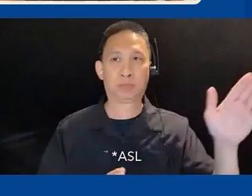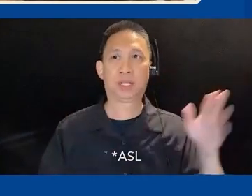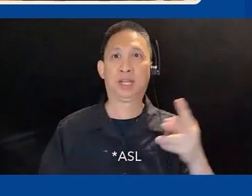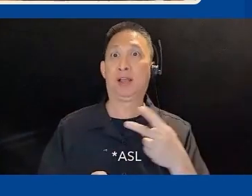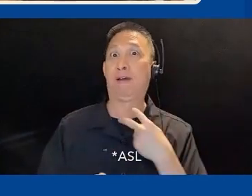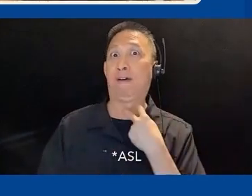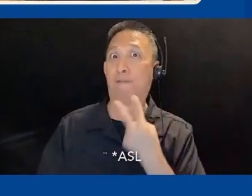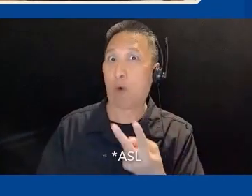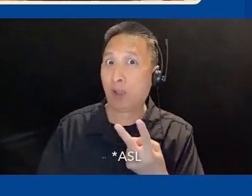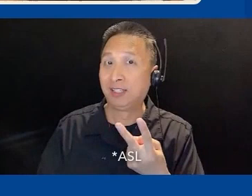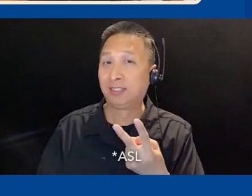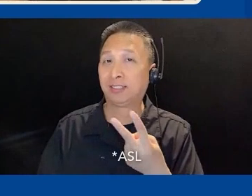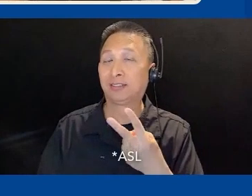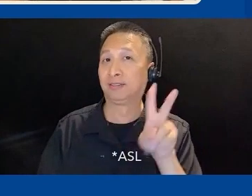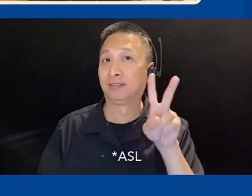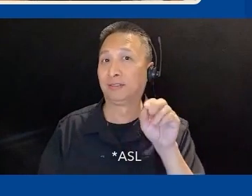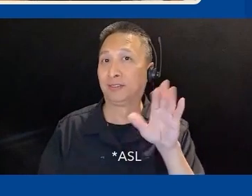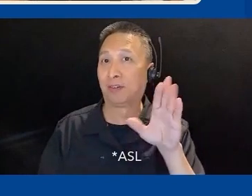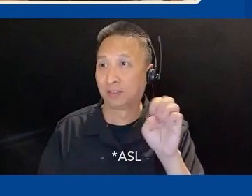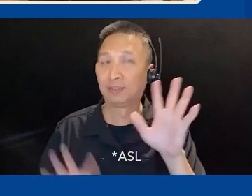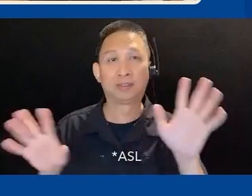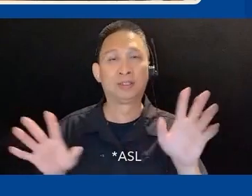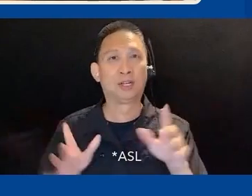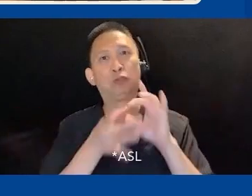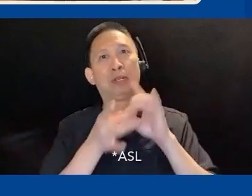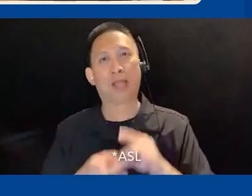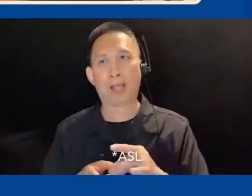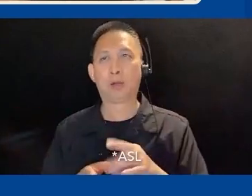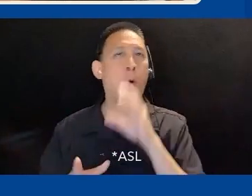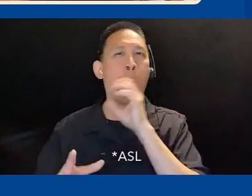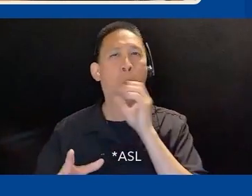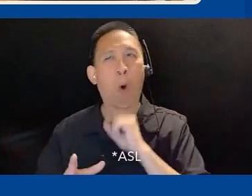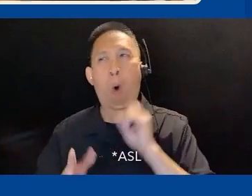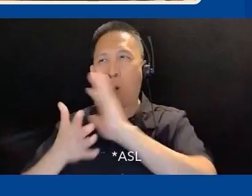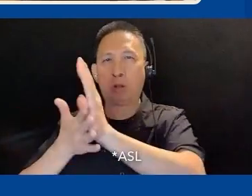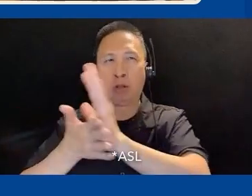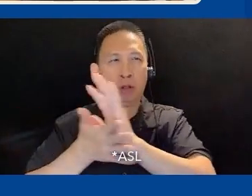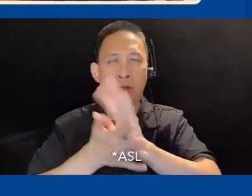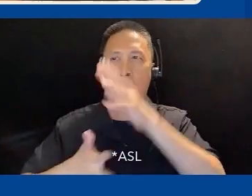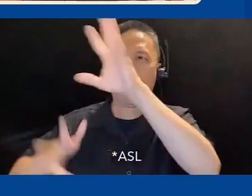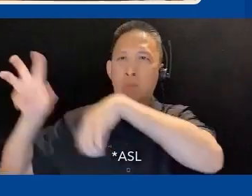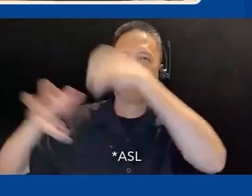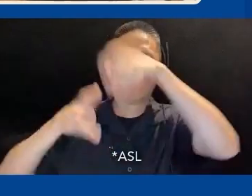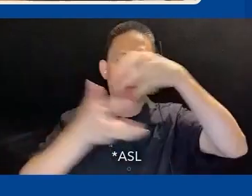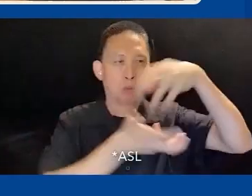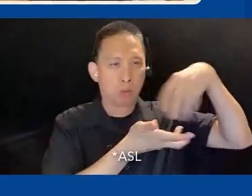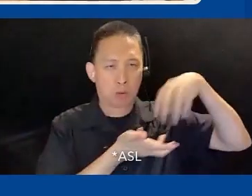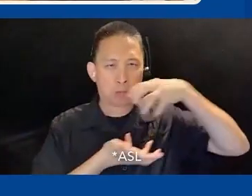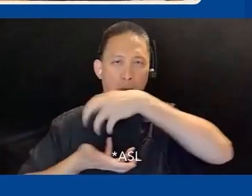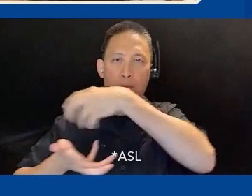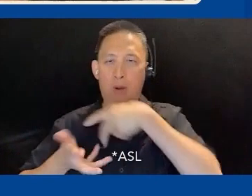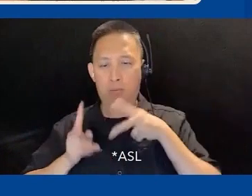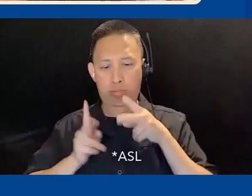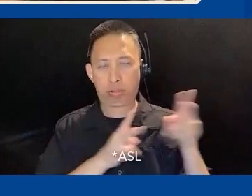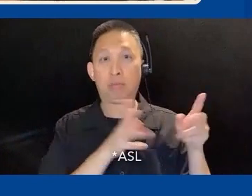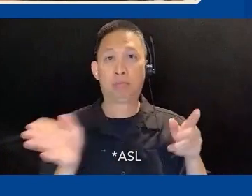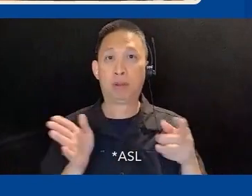because it's a heavily archival documentary. And we're gonna be showing it in